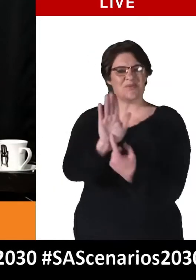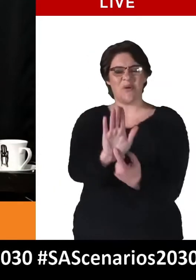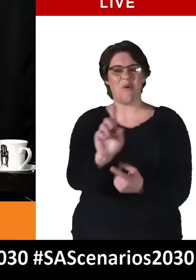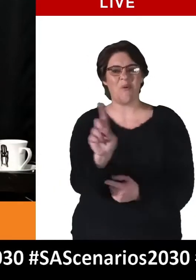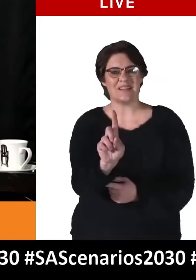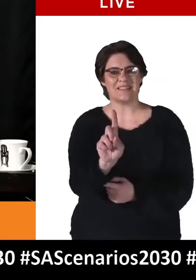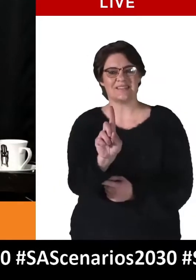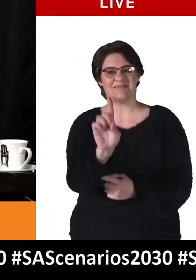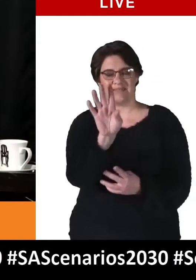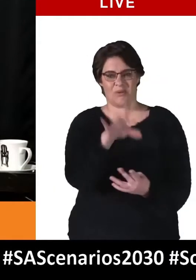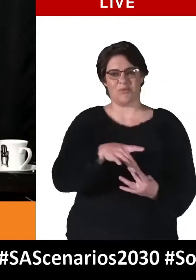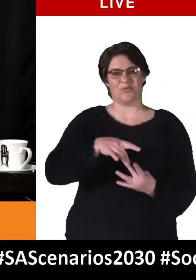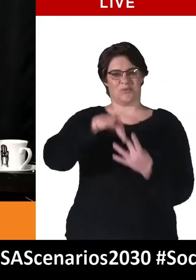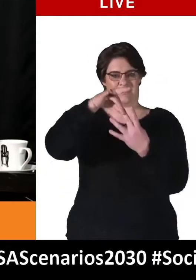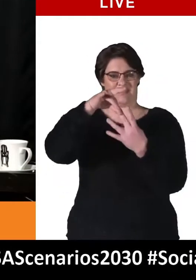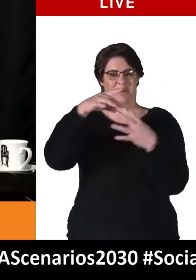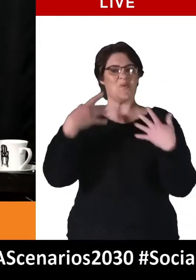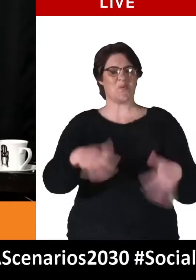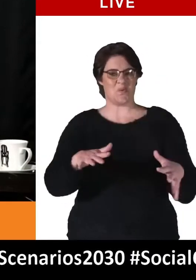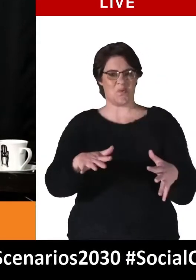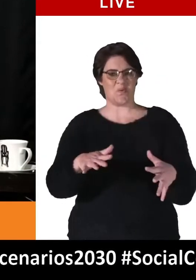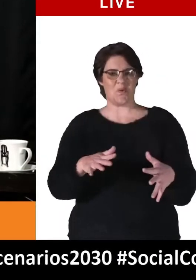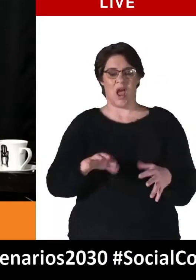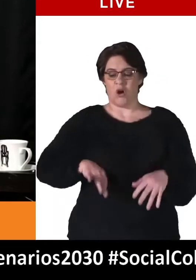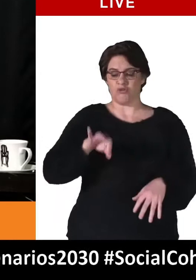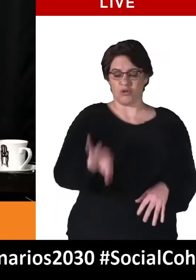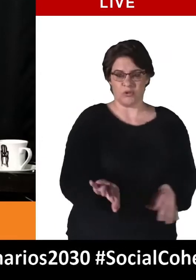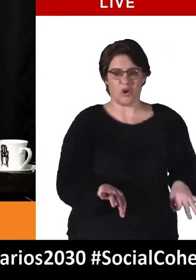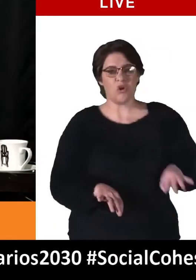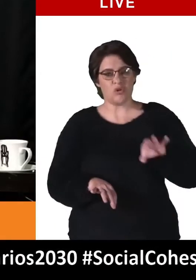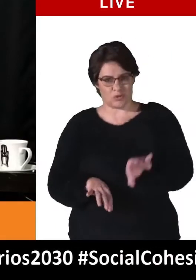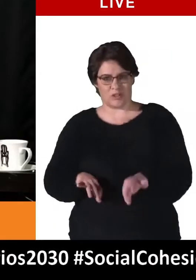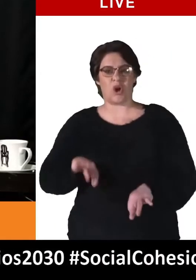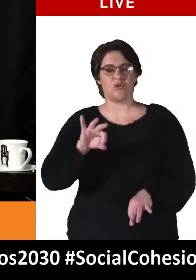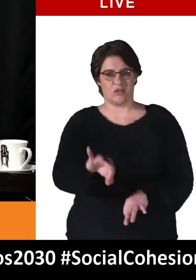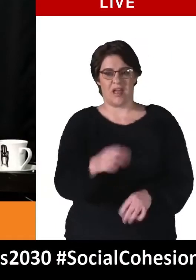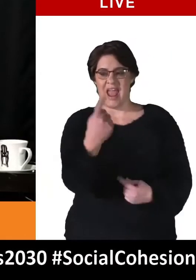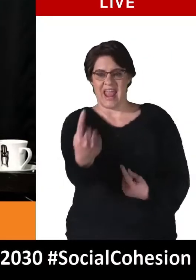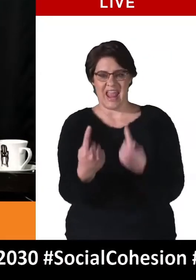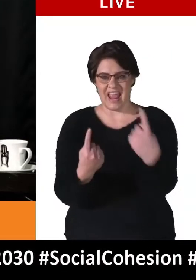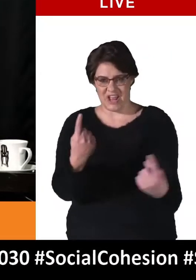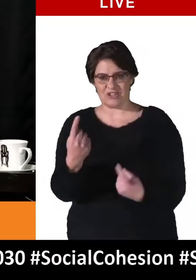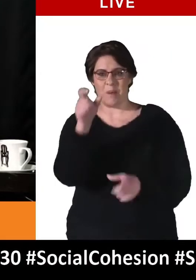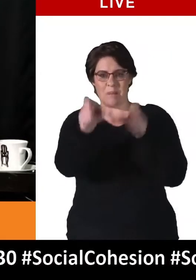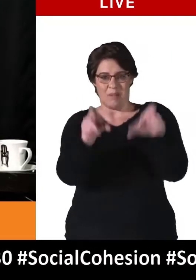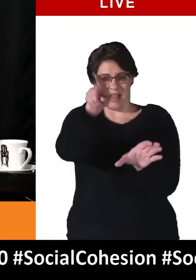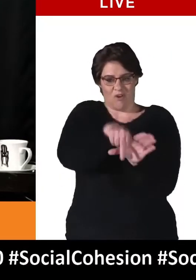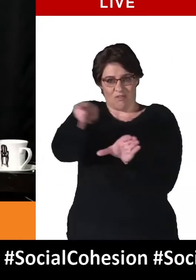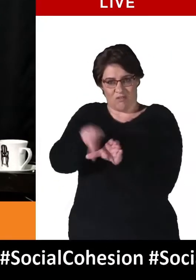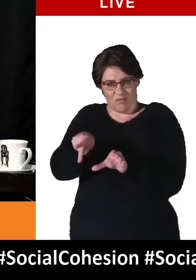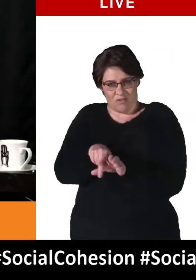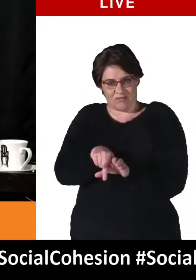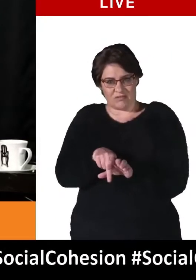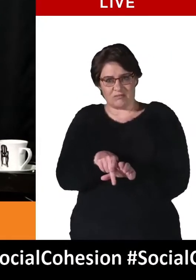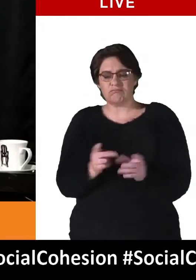the uniqueness of the individual contributions and the value that each of the participants